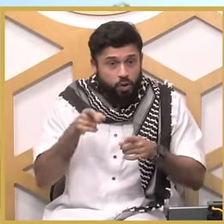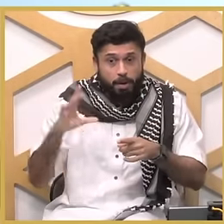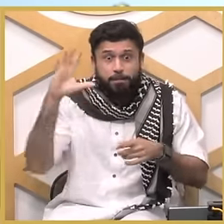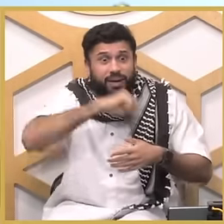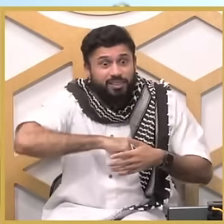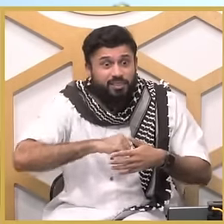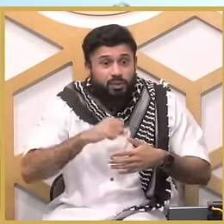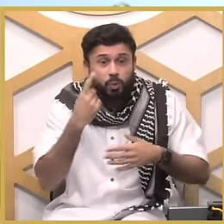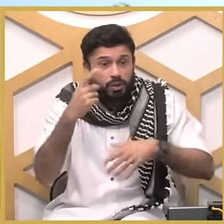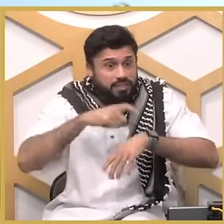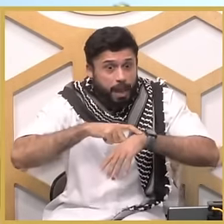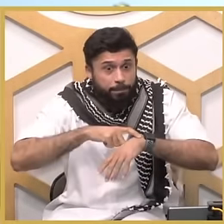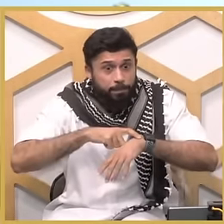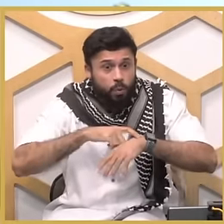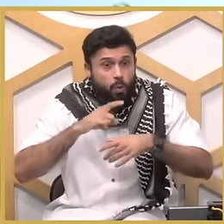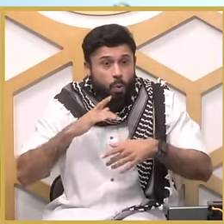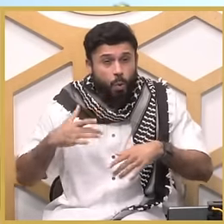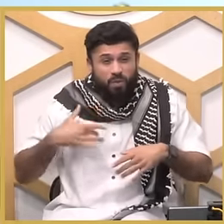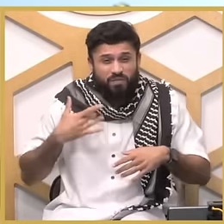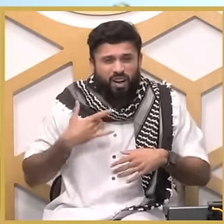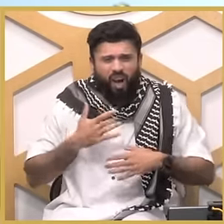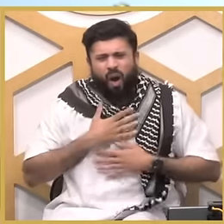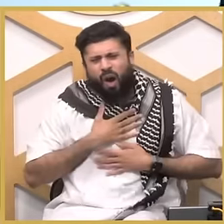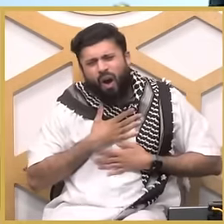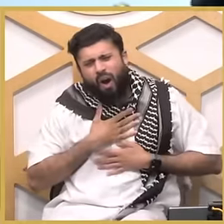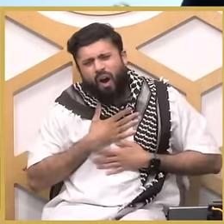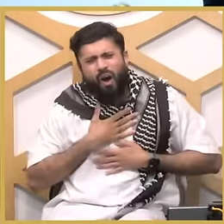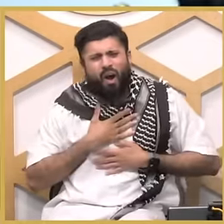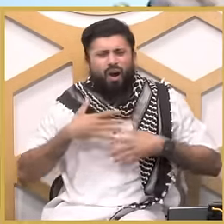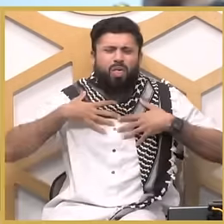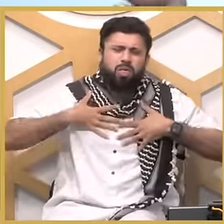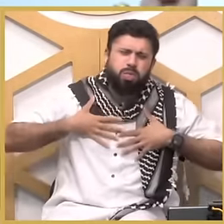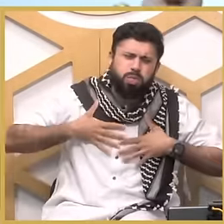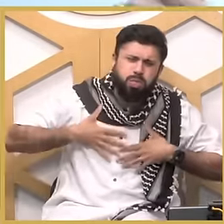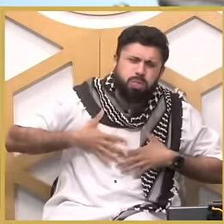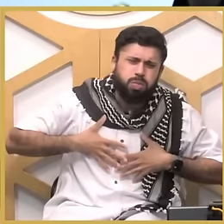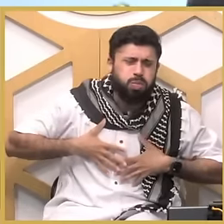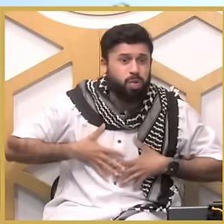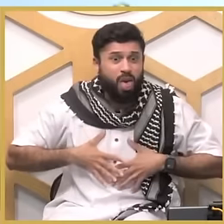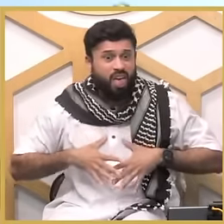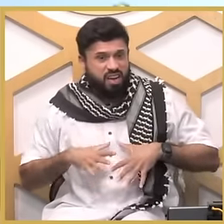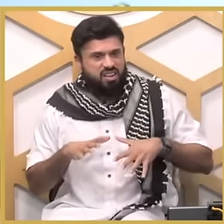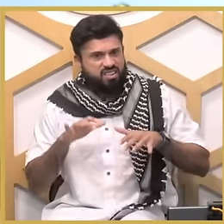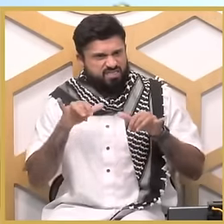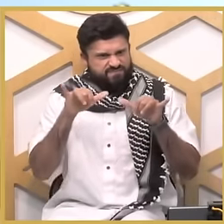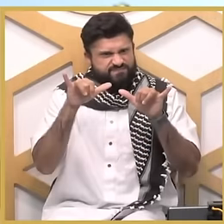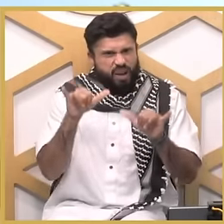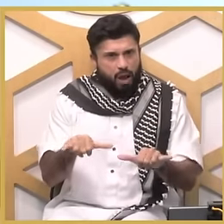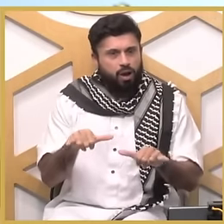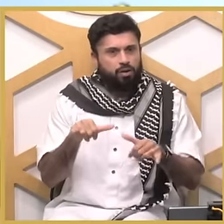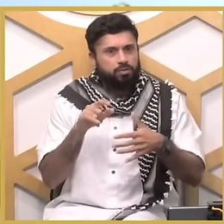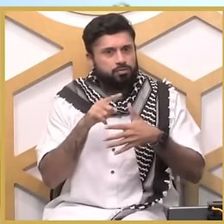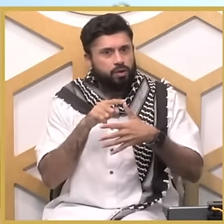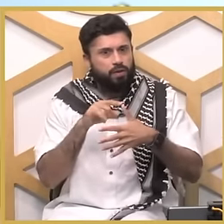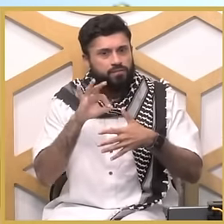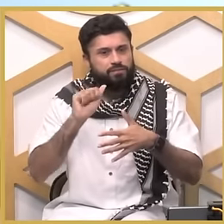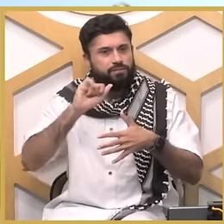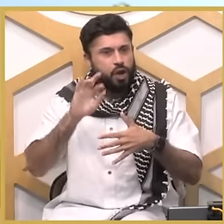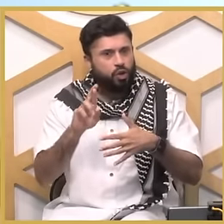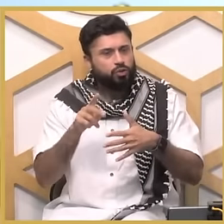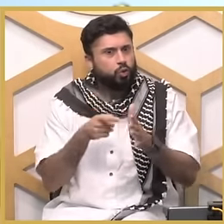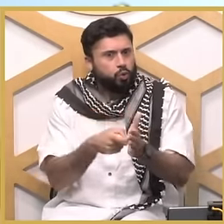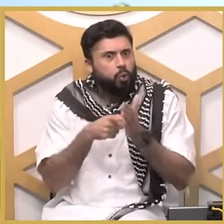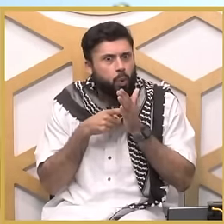right, according to the majority of the scholars. But, meaning fajr, of course, is fard. That person that says, you know what, yeah, I aim to pray